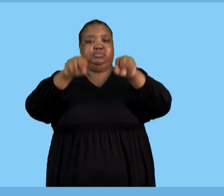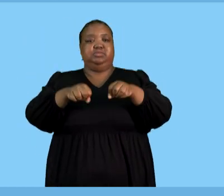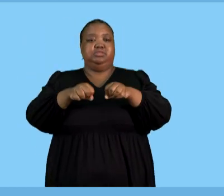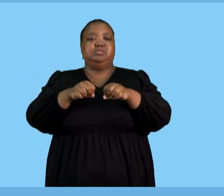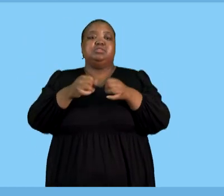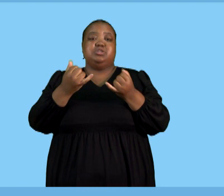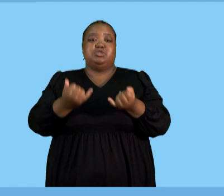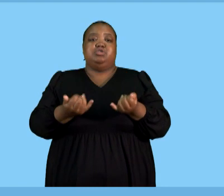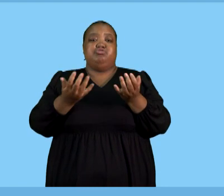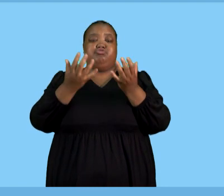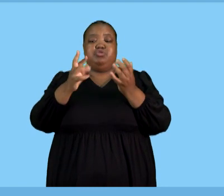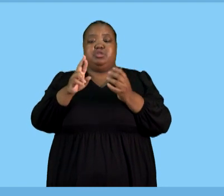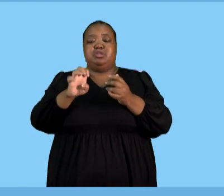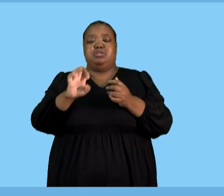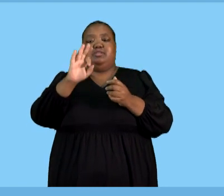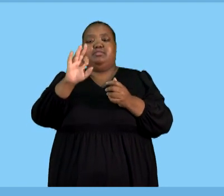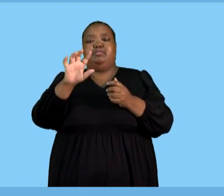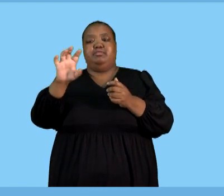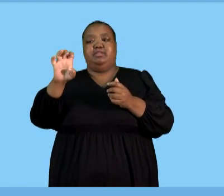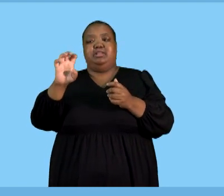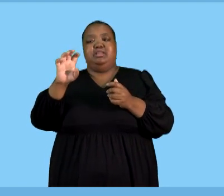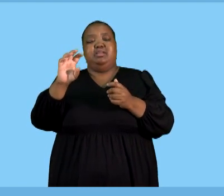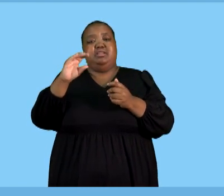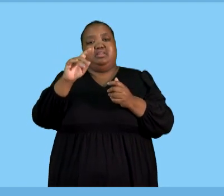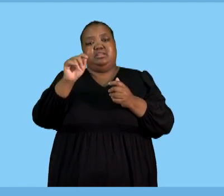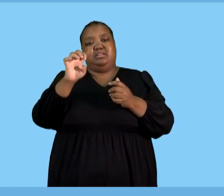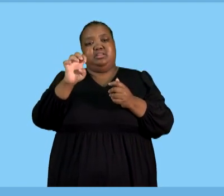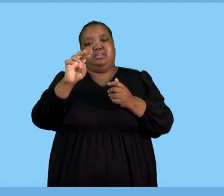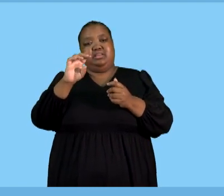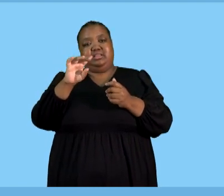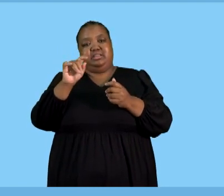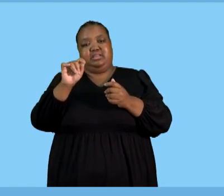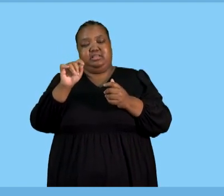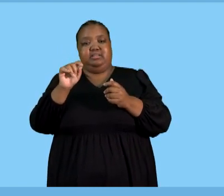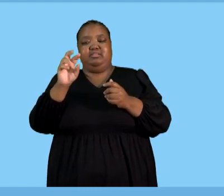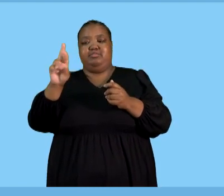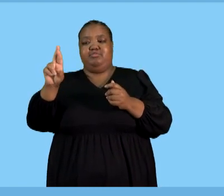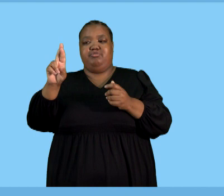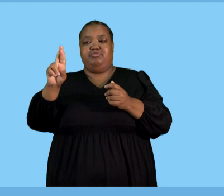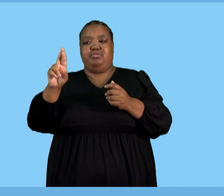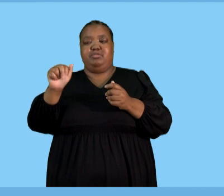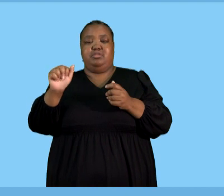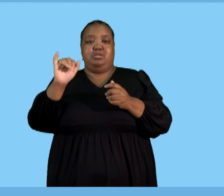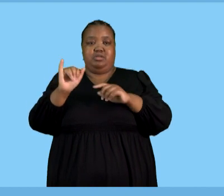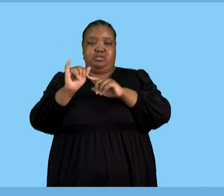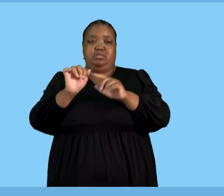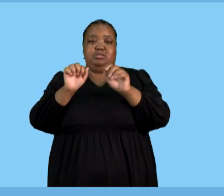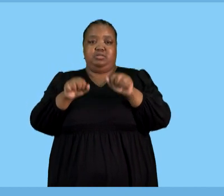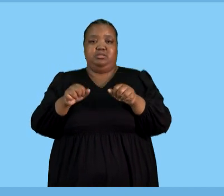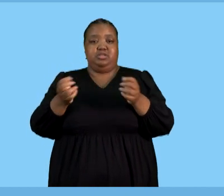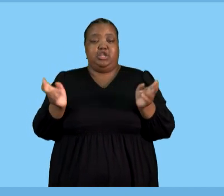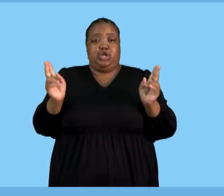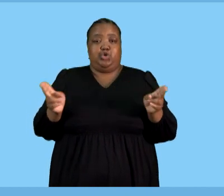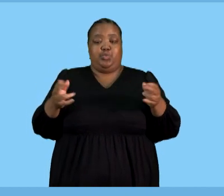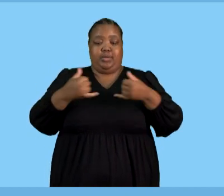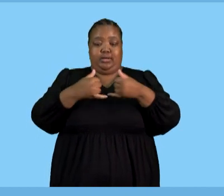the surface, it now becomes our reflected ray, as shown by the direction of the arrowhead. Now, the imaginary line that you talked